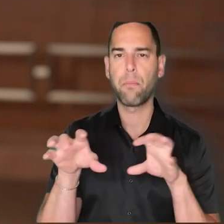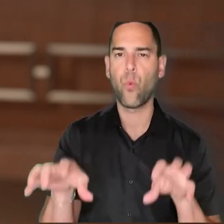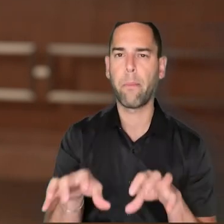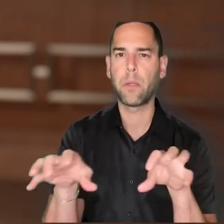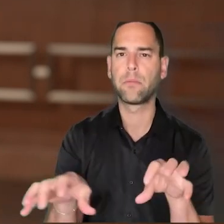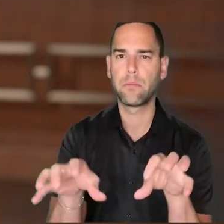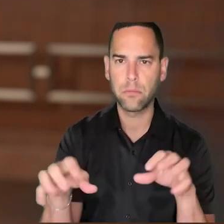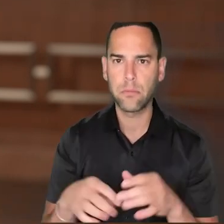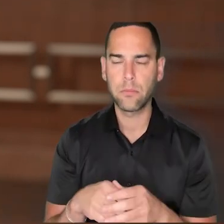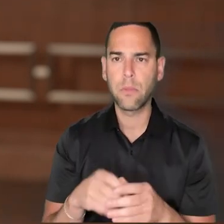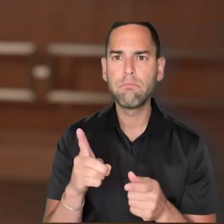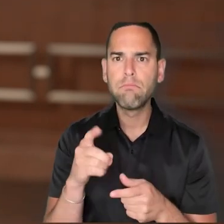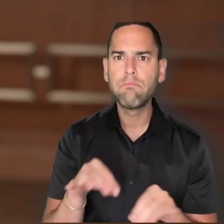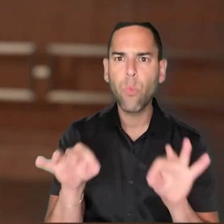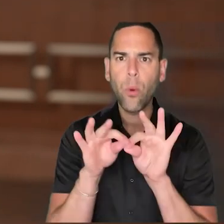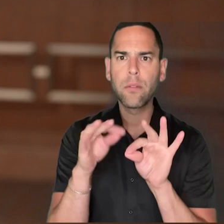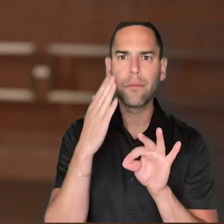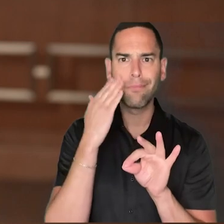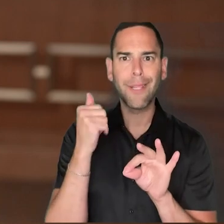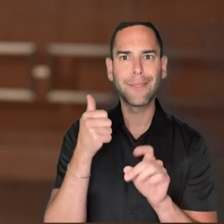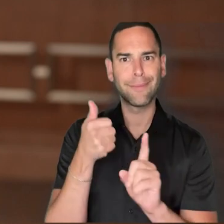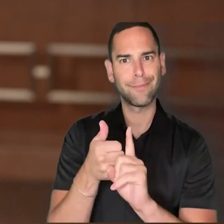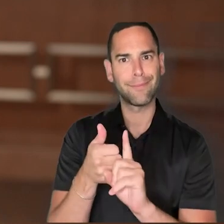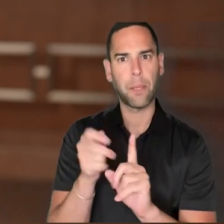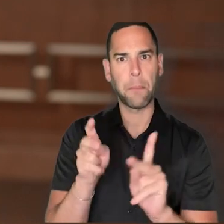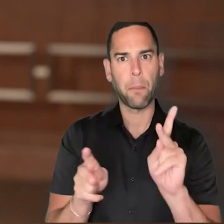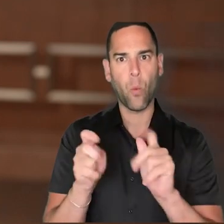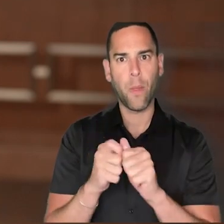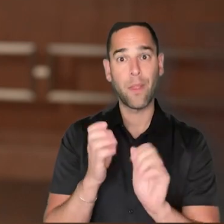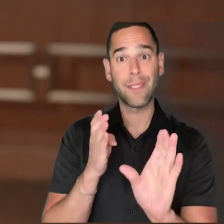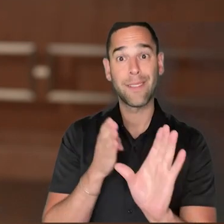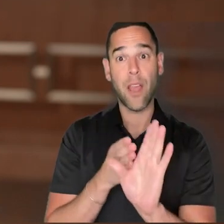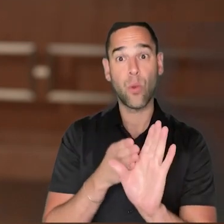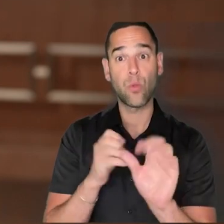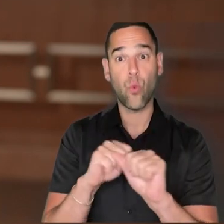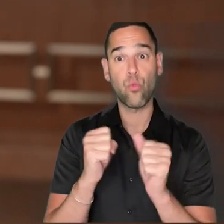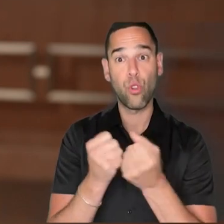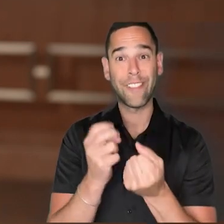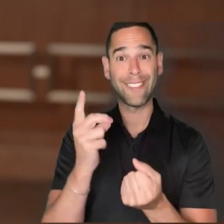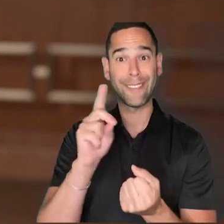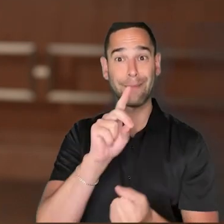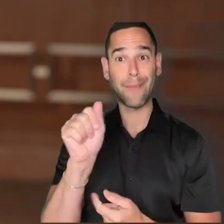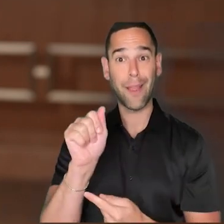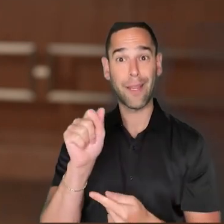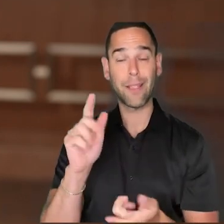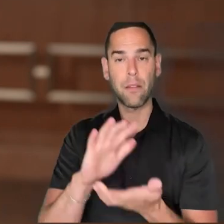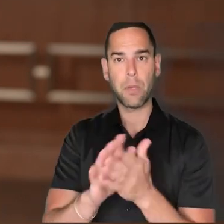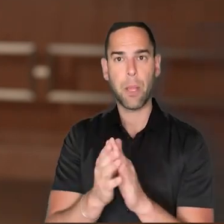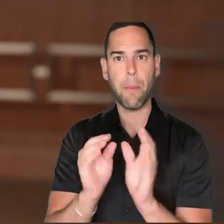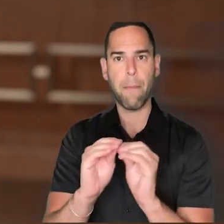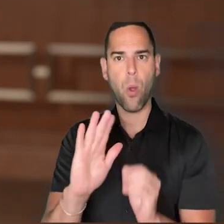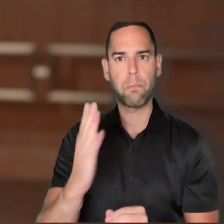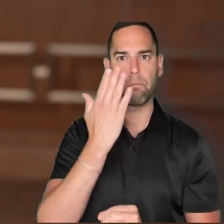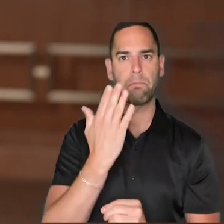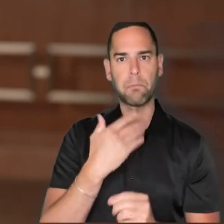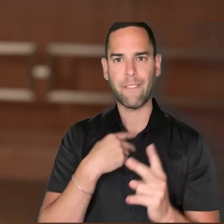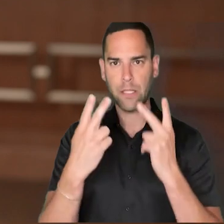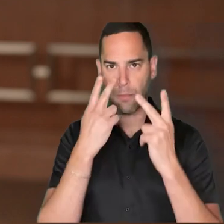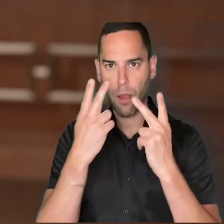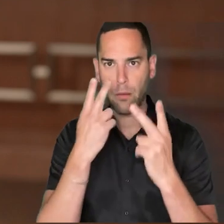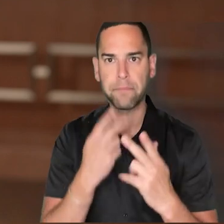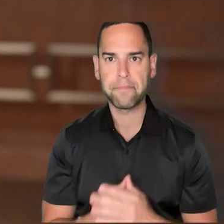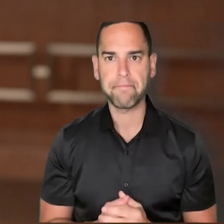That was really very important because the voices of people with psychosocial disabilities were beginning to come forward.